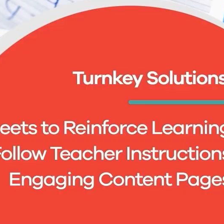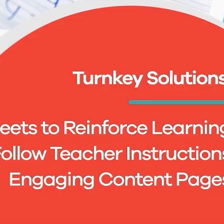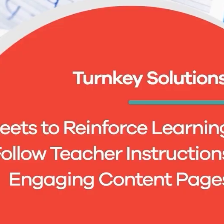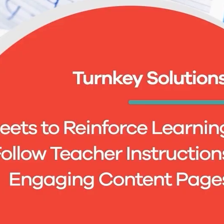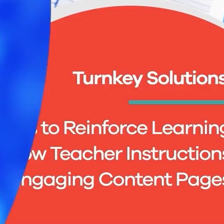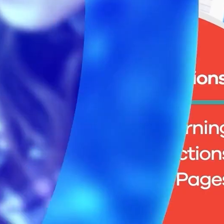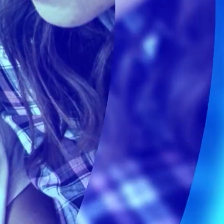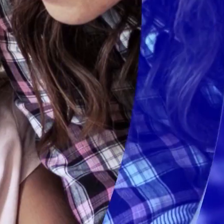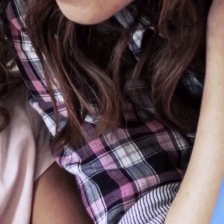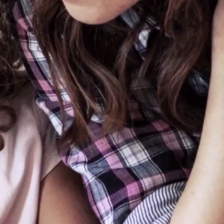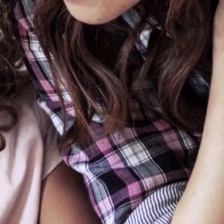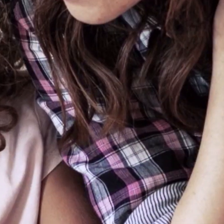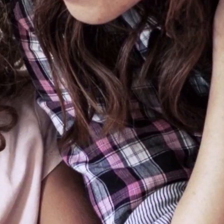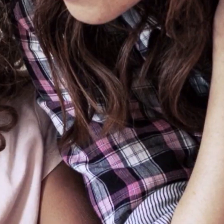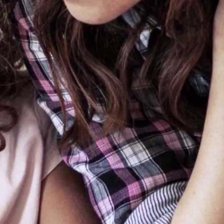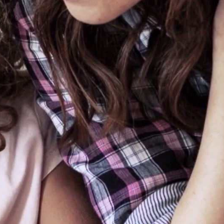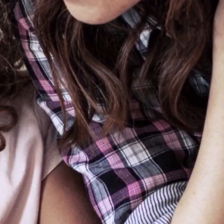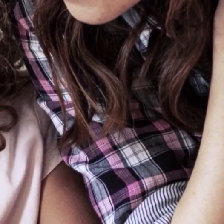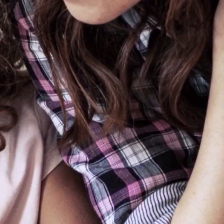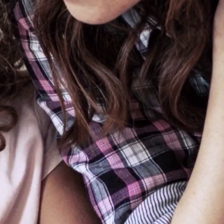you you